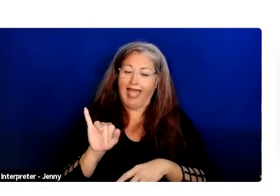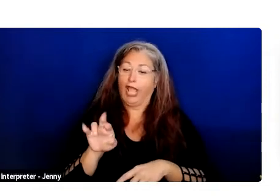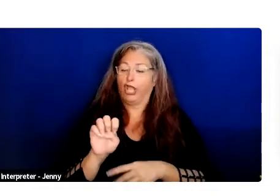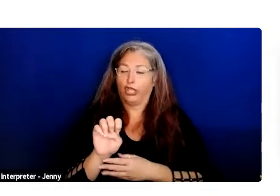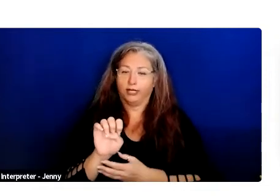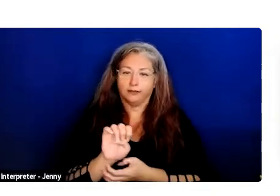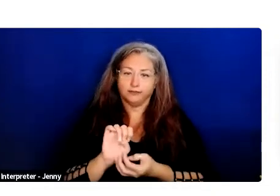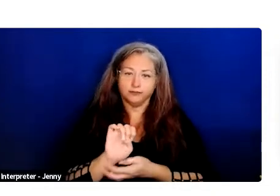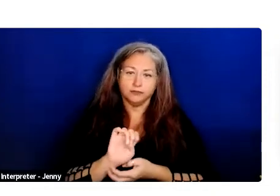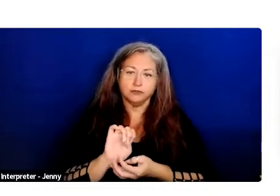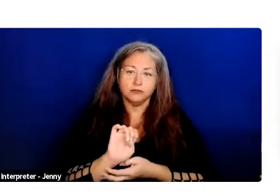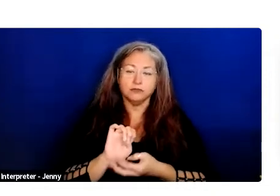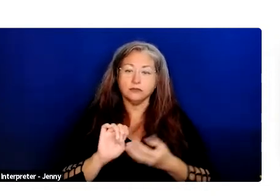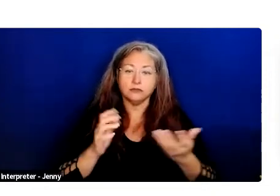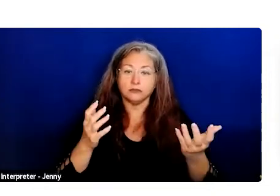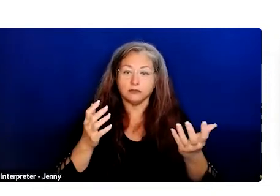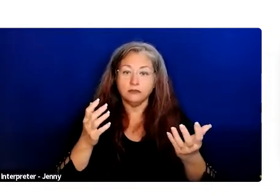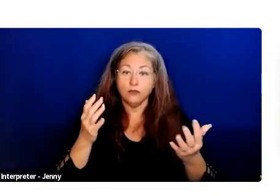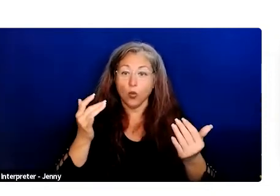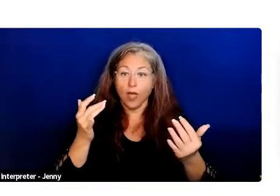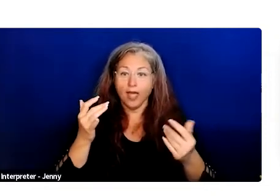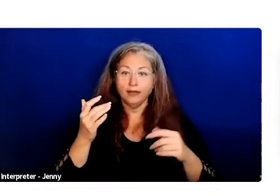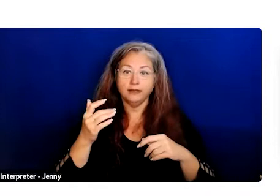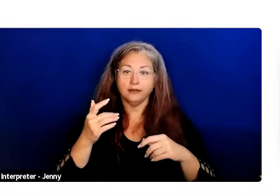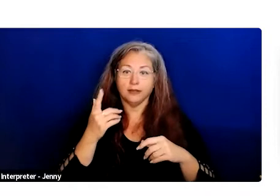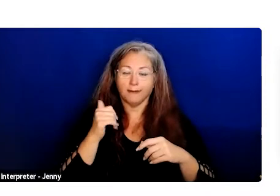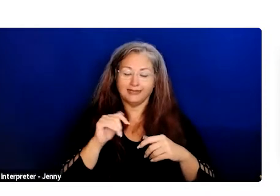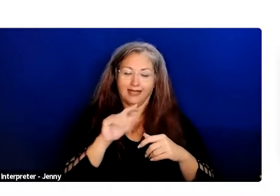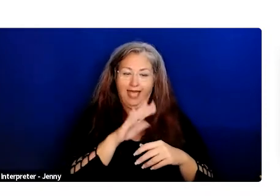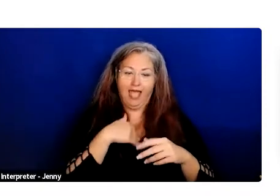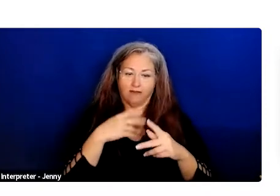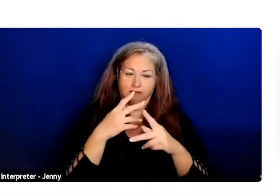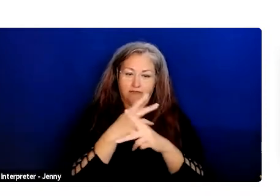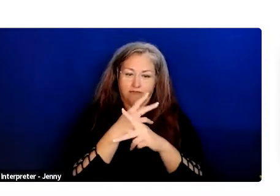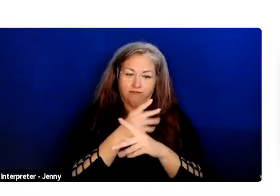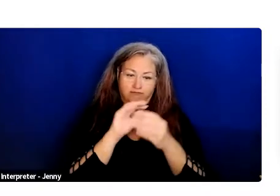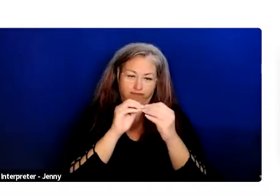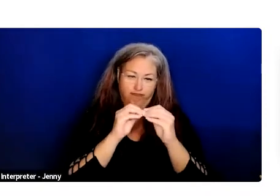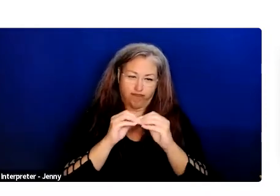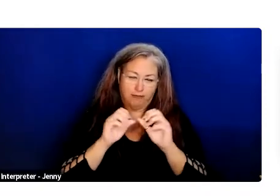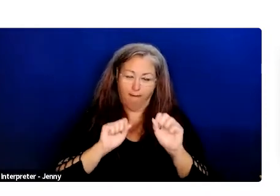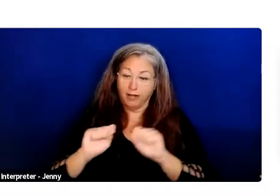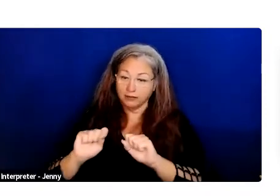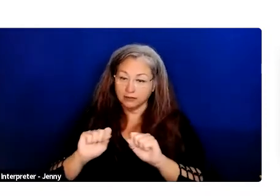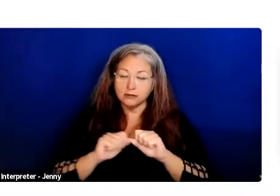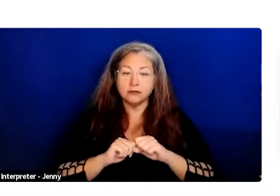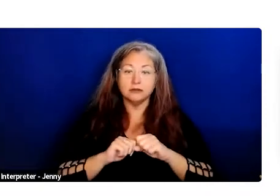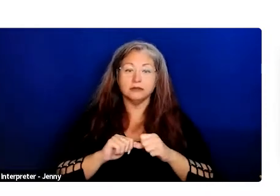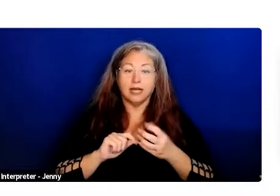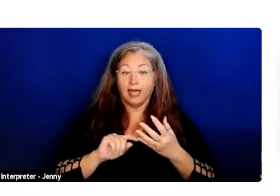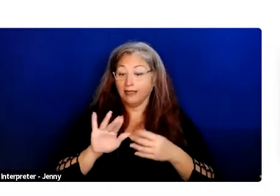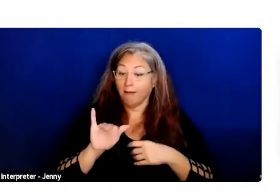wildfire, because of the computational capabilities and the bias